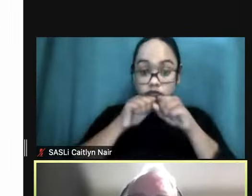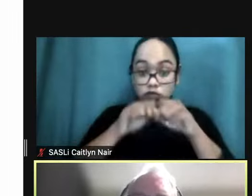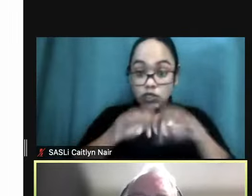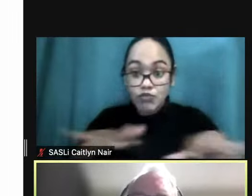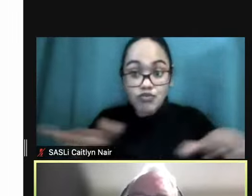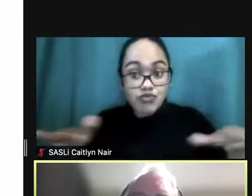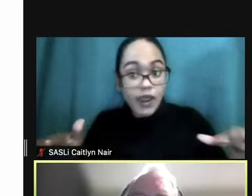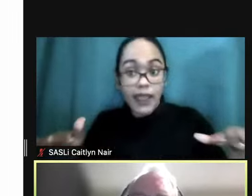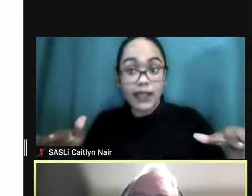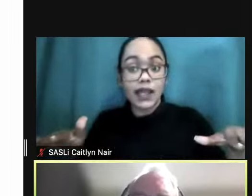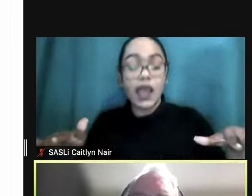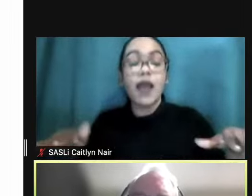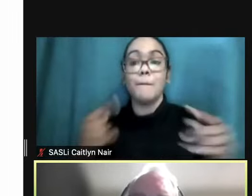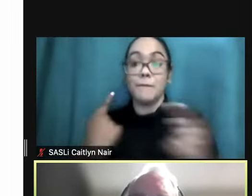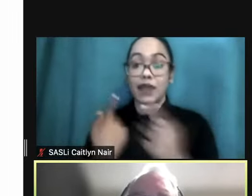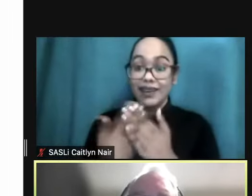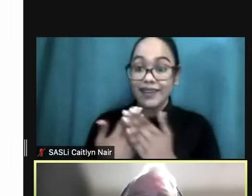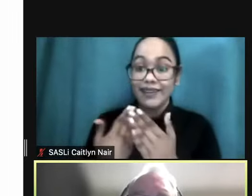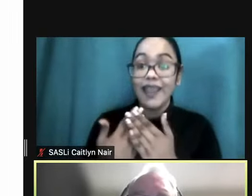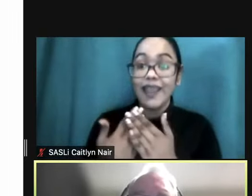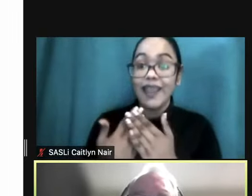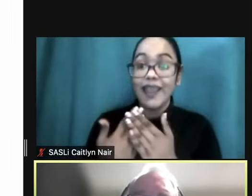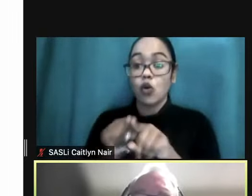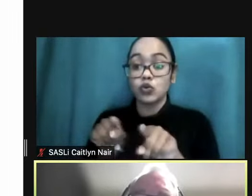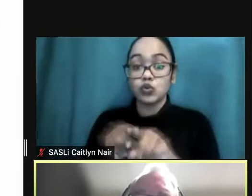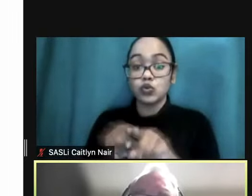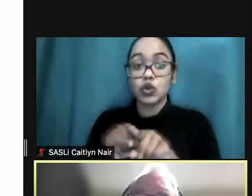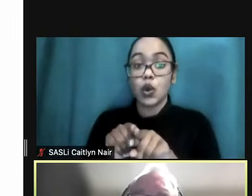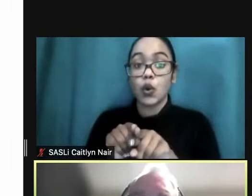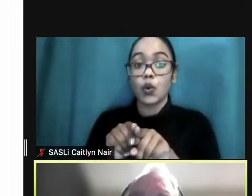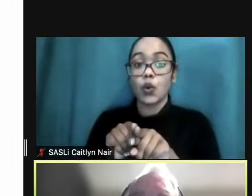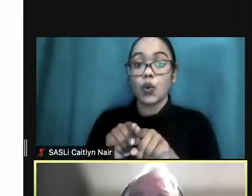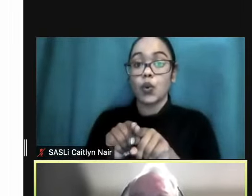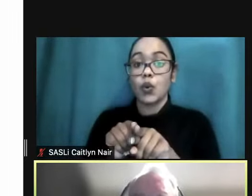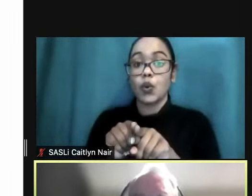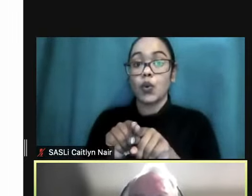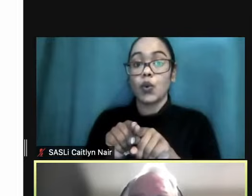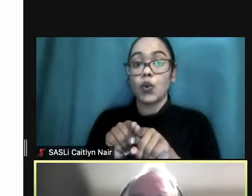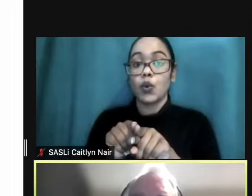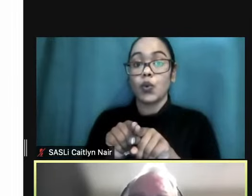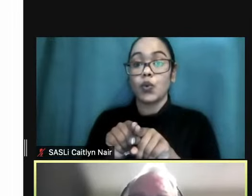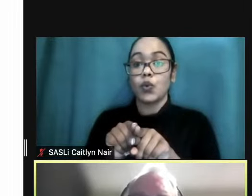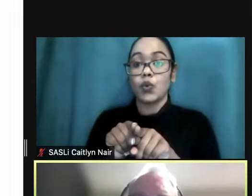efficiently, but might also be able to get around parts of